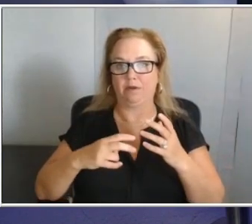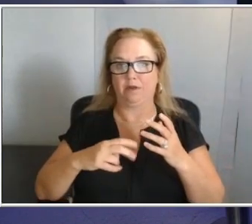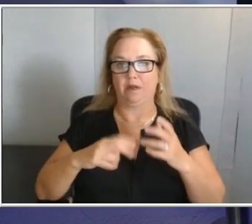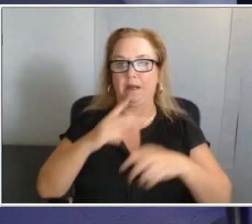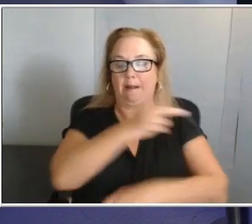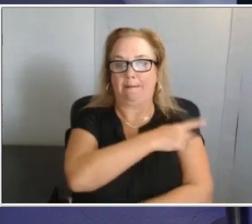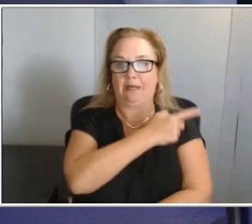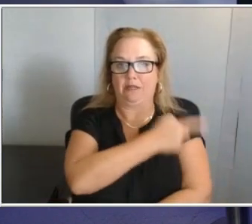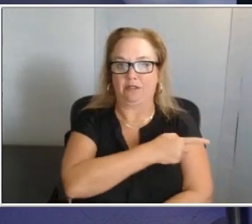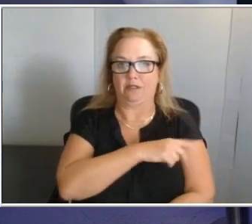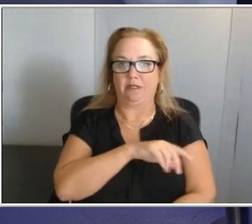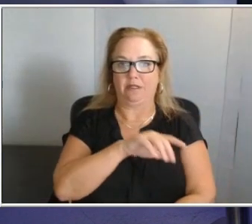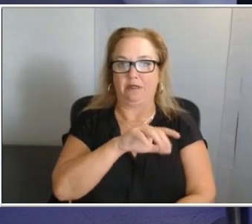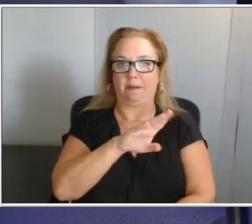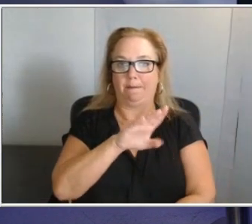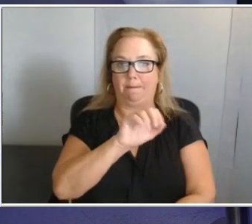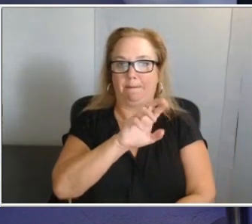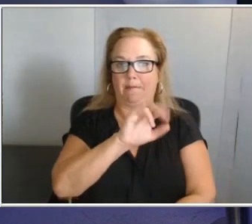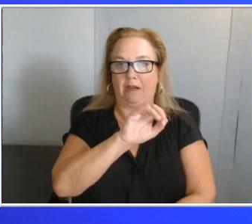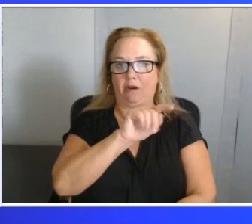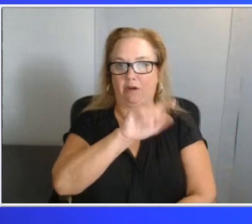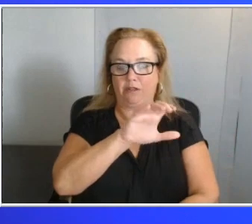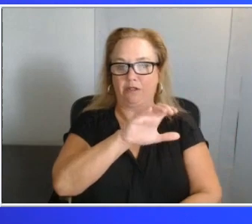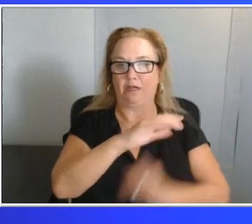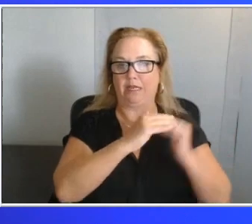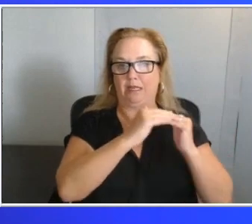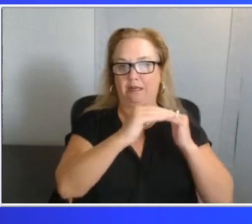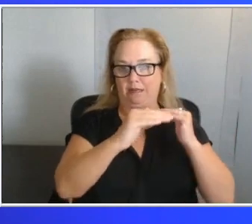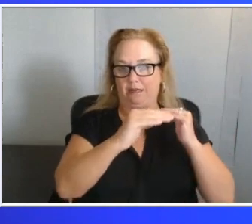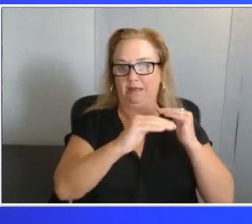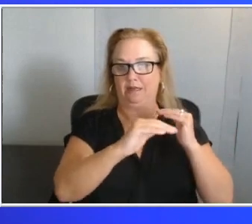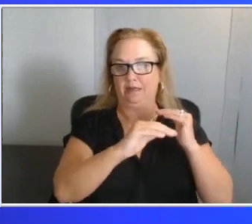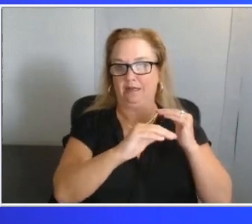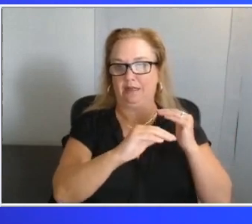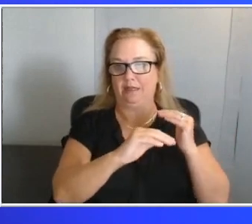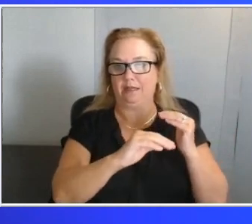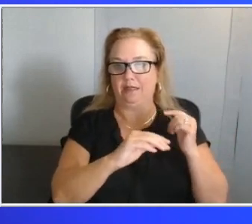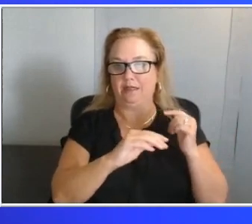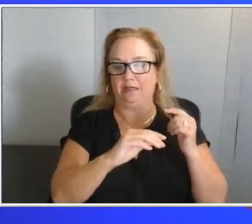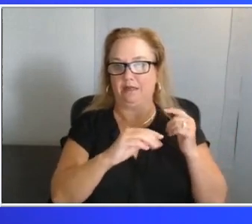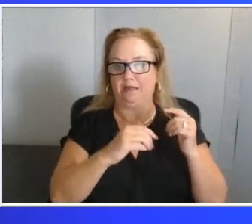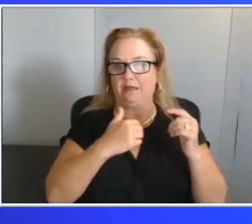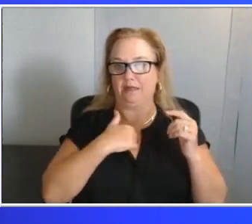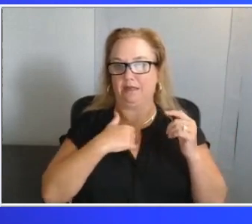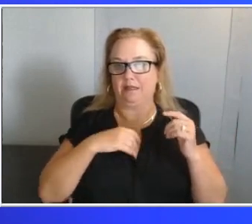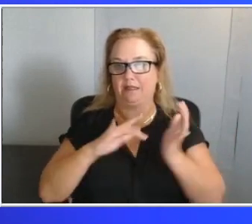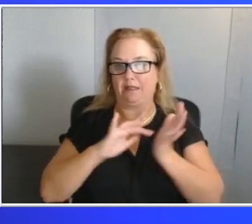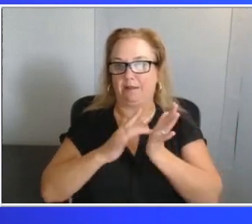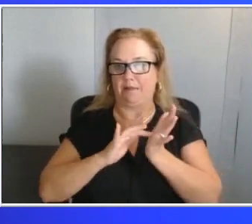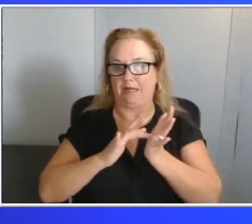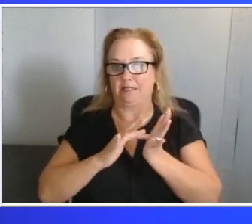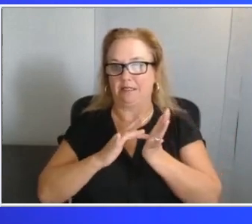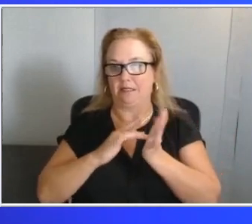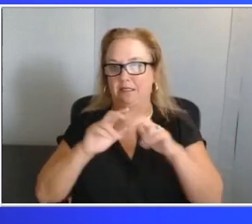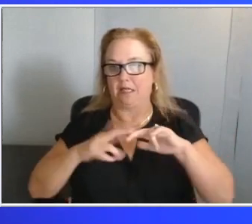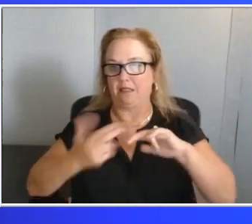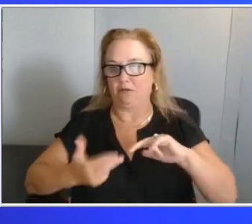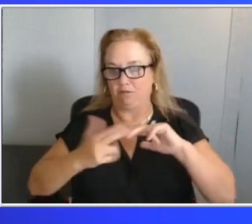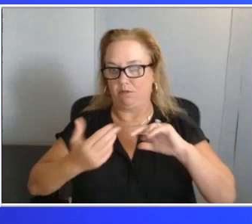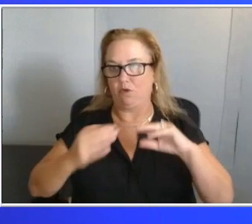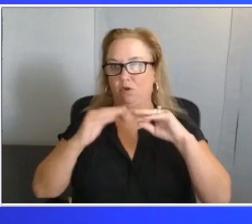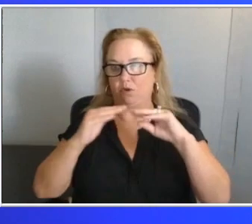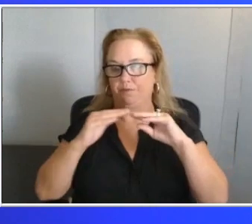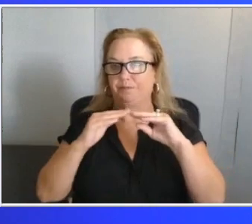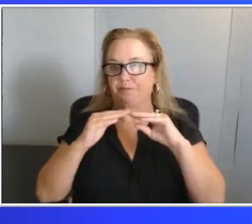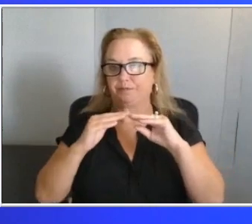had the bariatric surgery and who hit a plateau, Right. and then they get on the medications and they lose some more. These